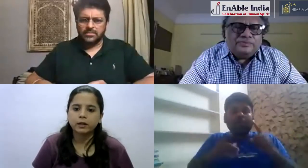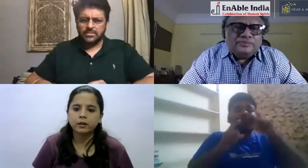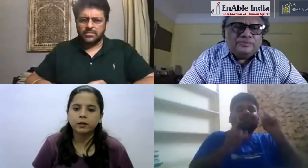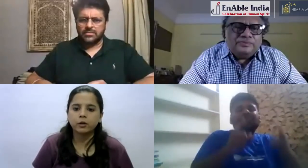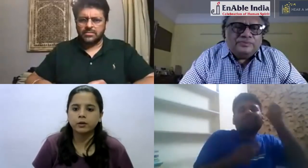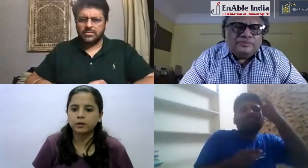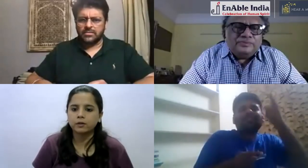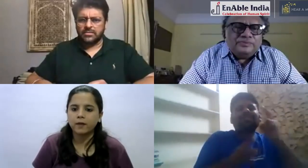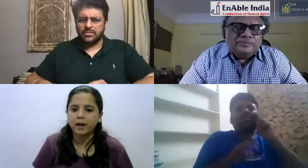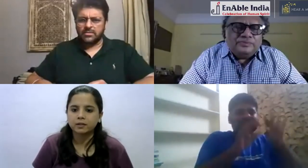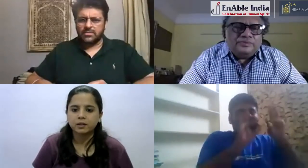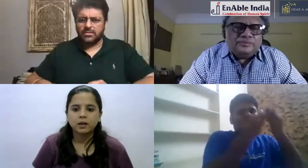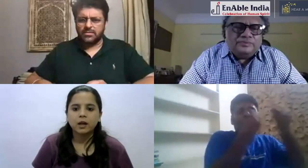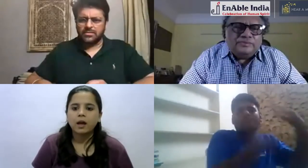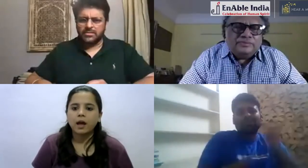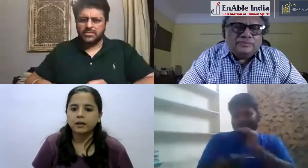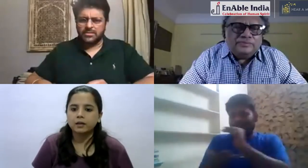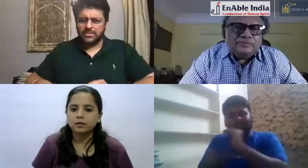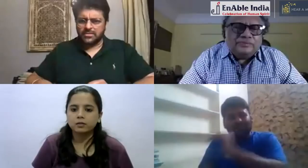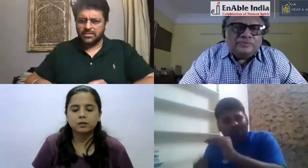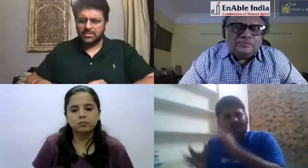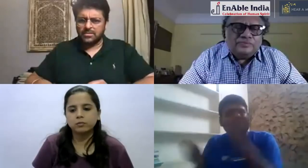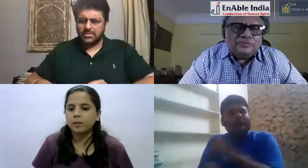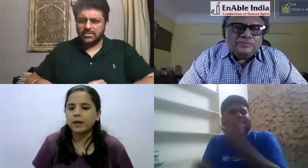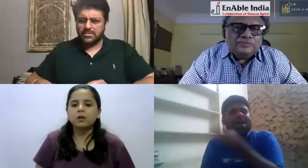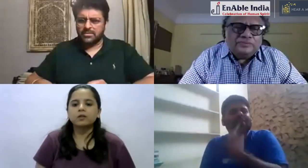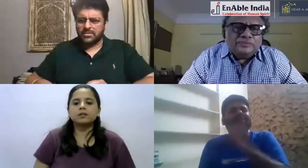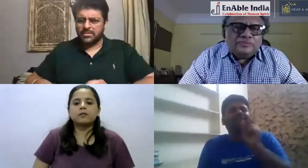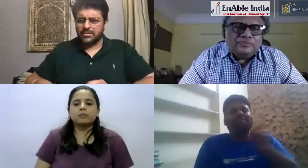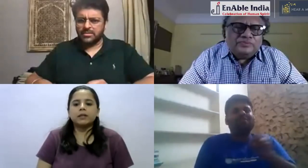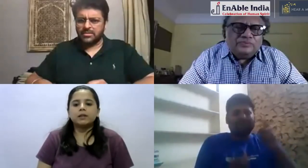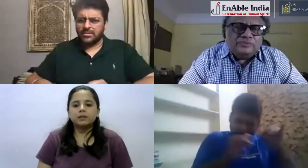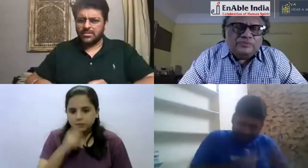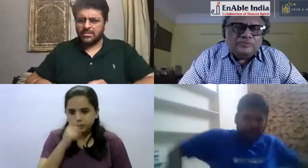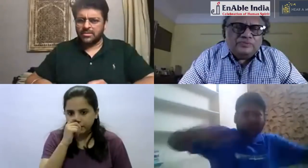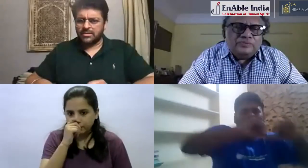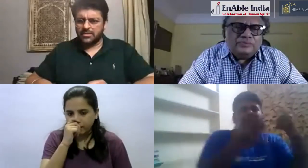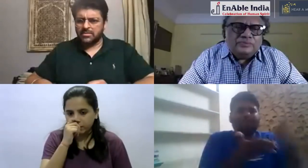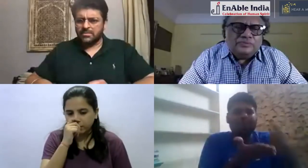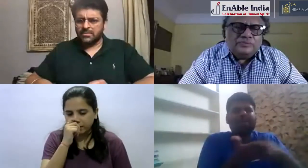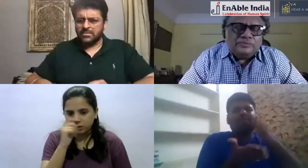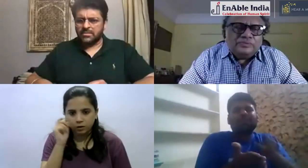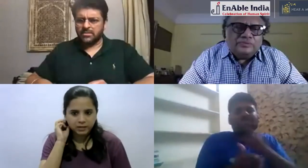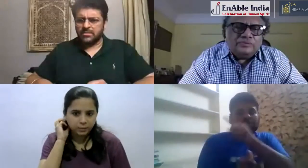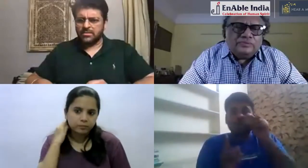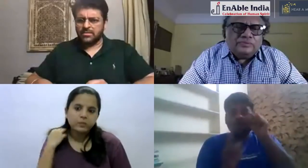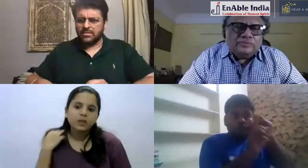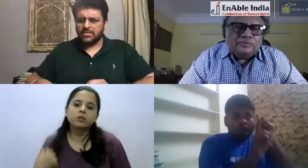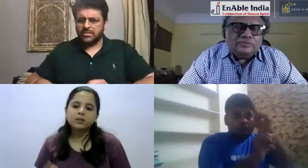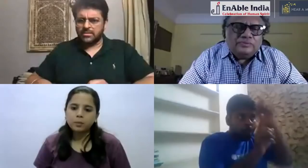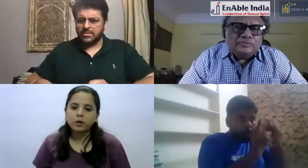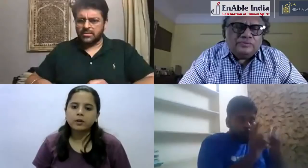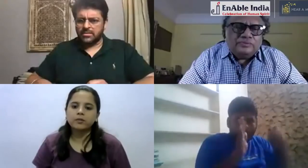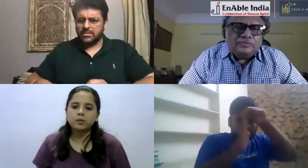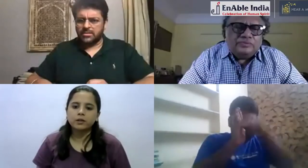to it, in ignoring the facts, and they might lose their family, right? And family might lose them. So